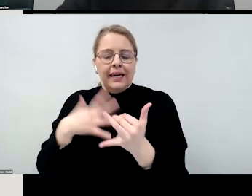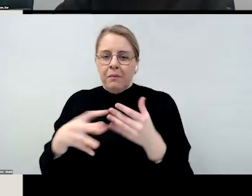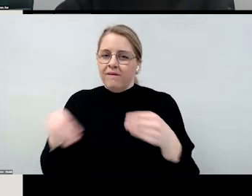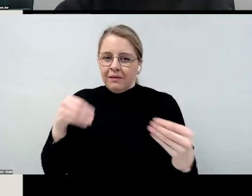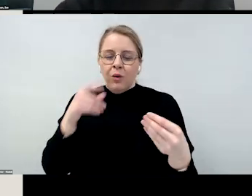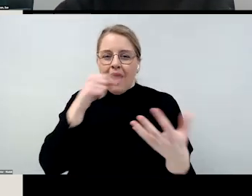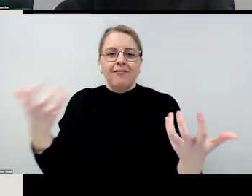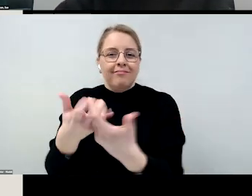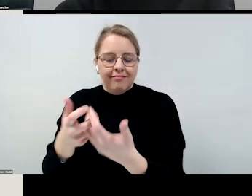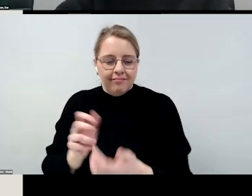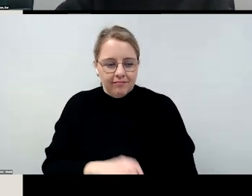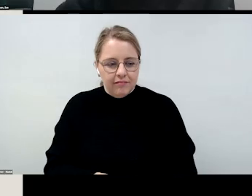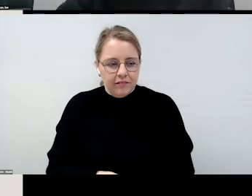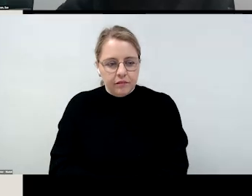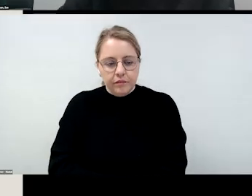environment.